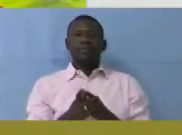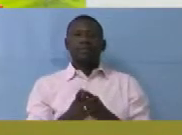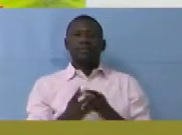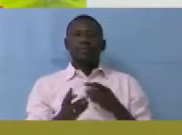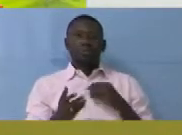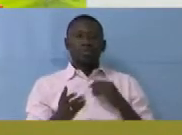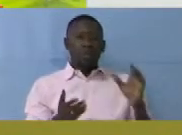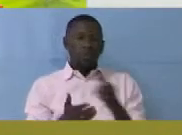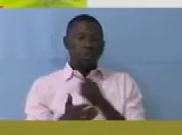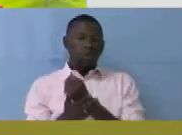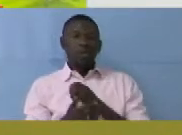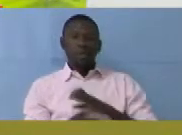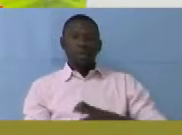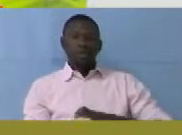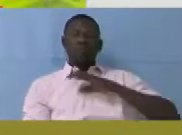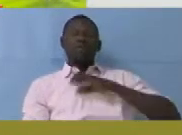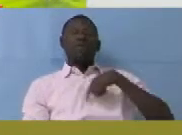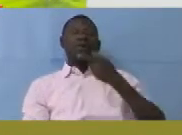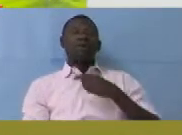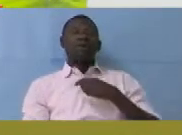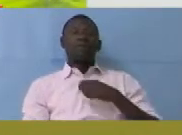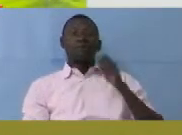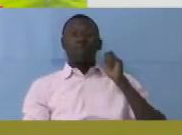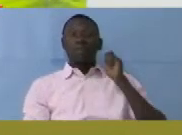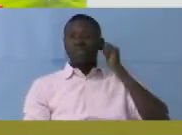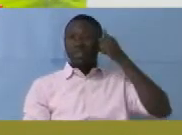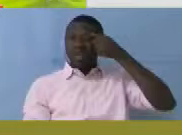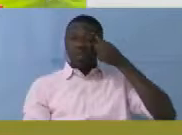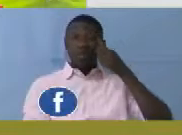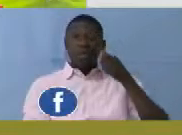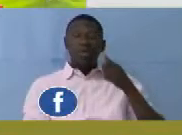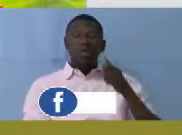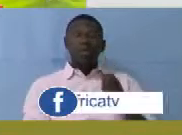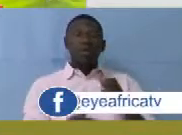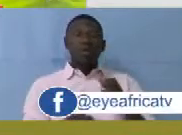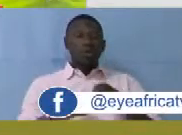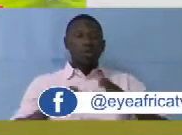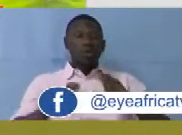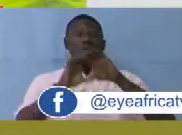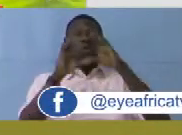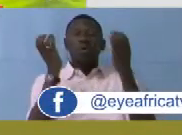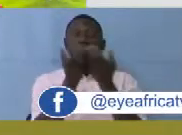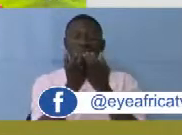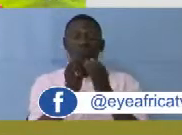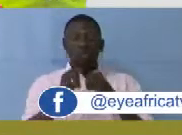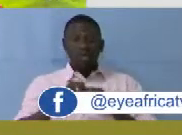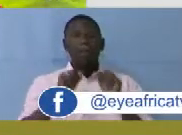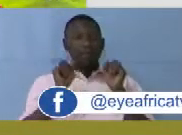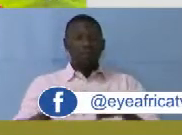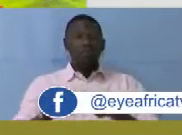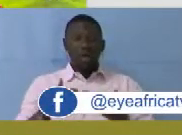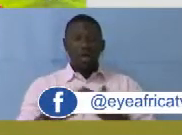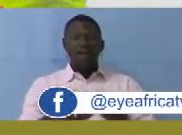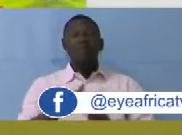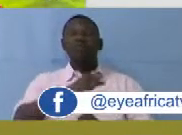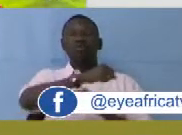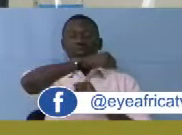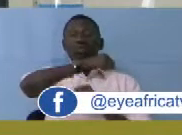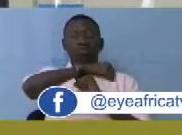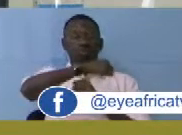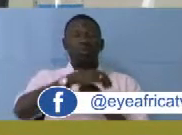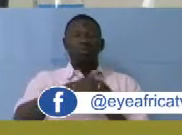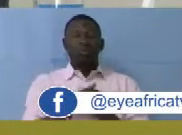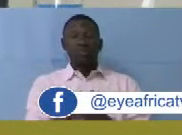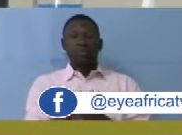win the confidence of the Sarahula community. Si Sarahula jama mulu la jiko soto isi jikina. For how long did you